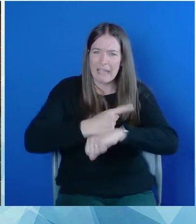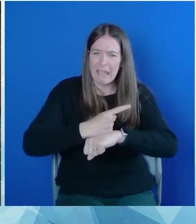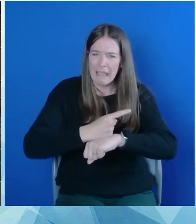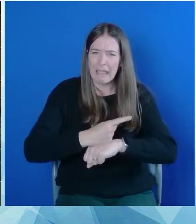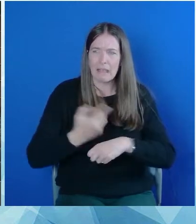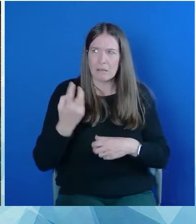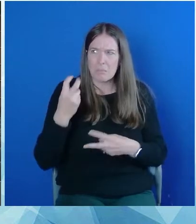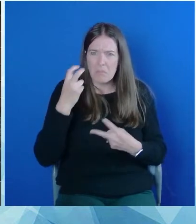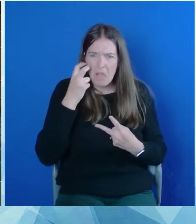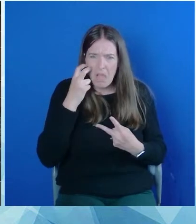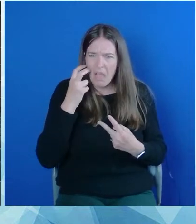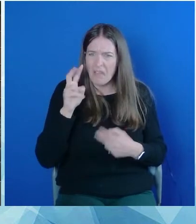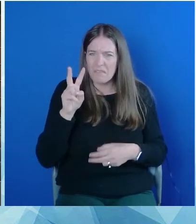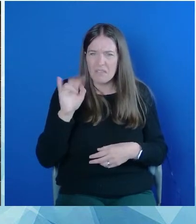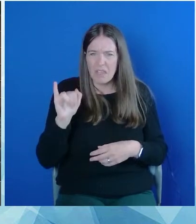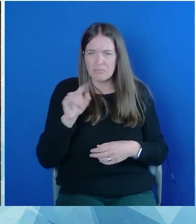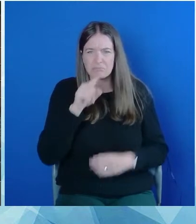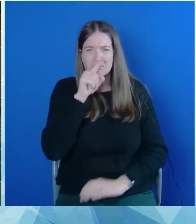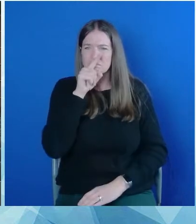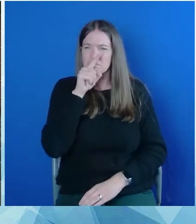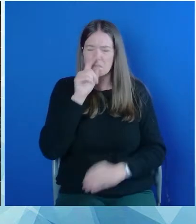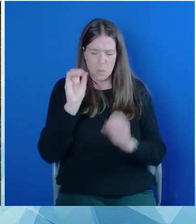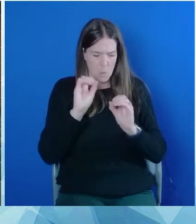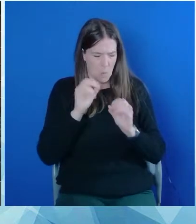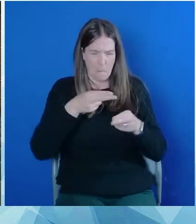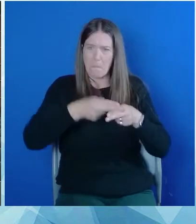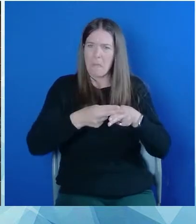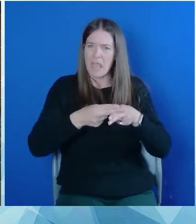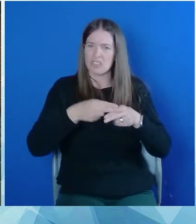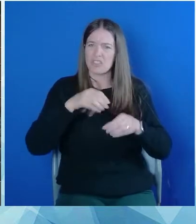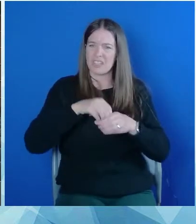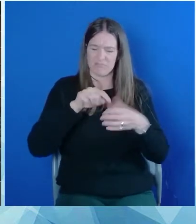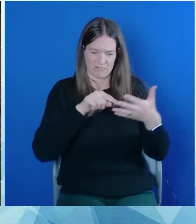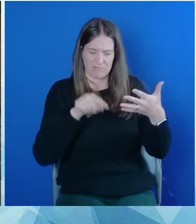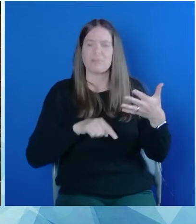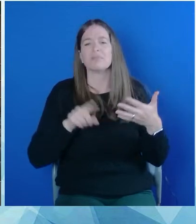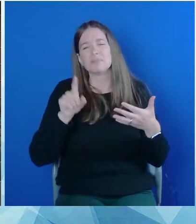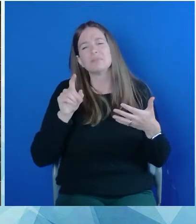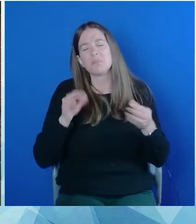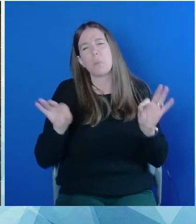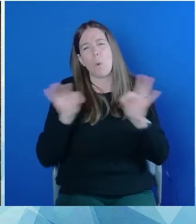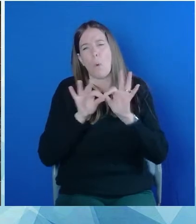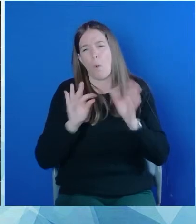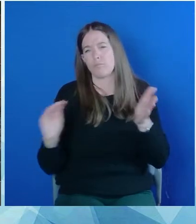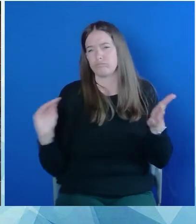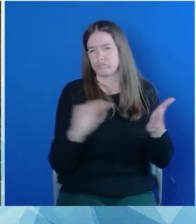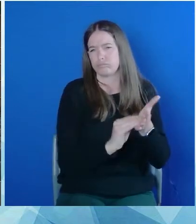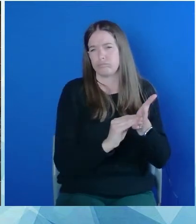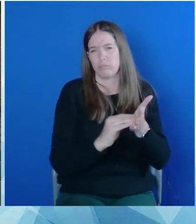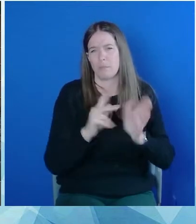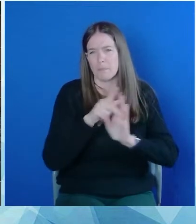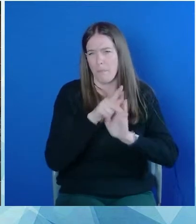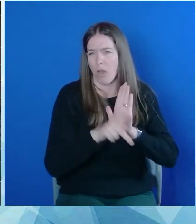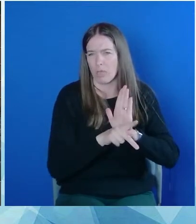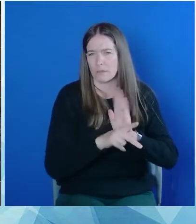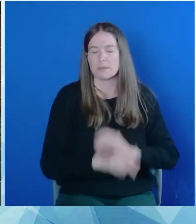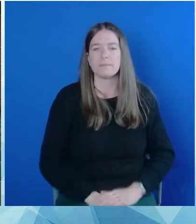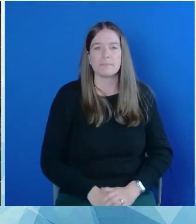So I would encourage you to to recognize those in policy as well. Last but not